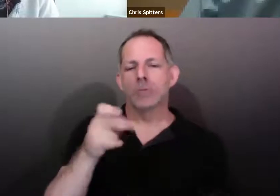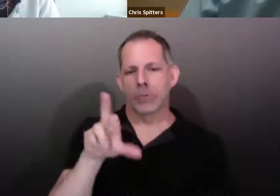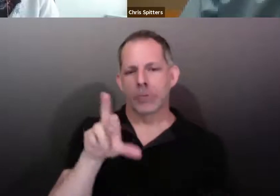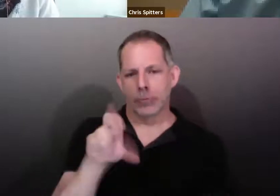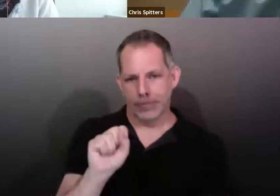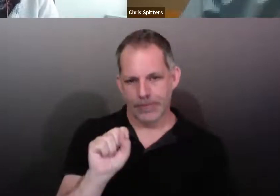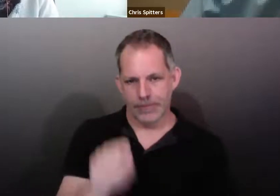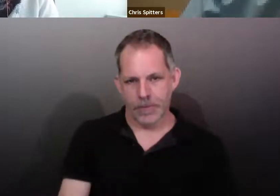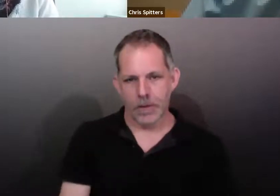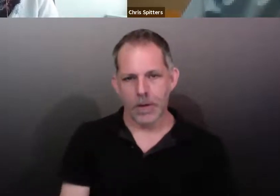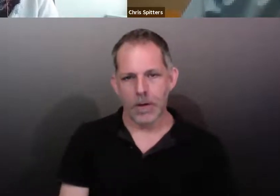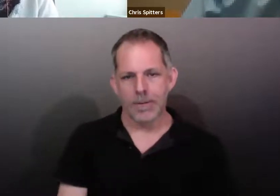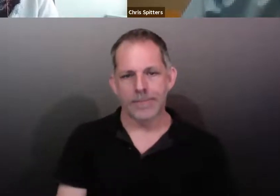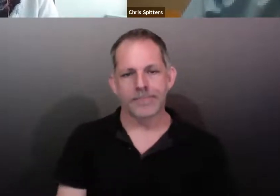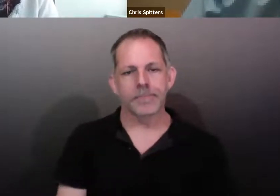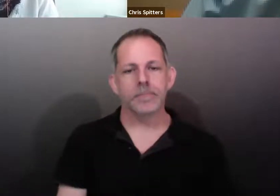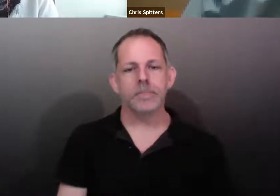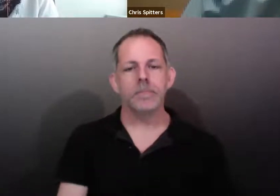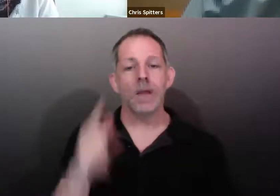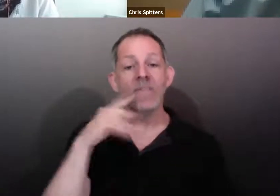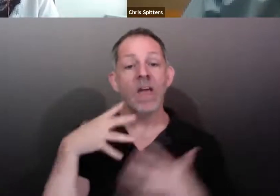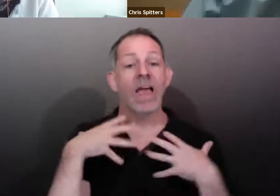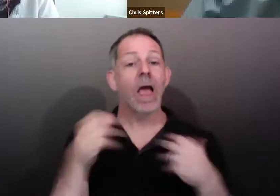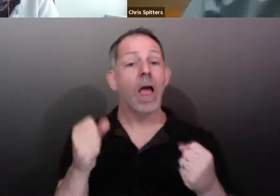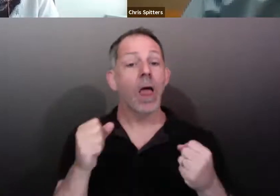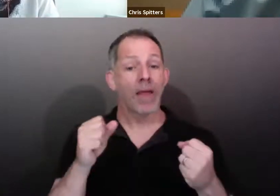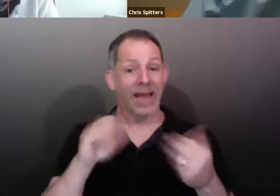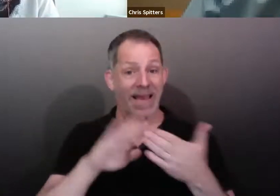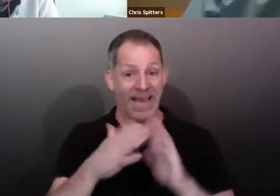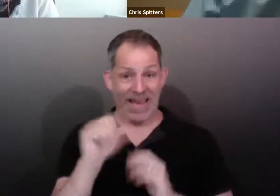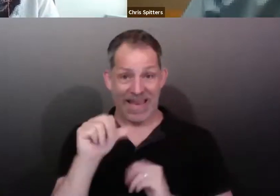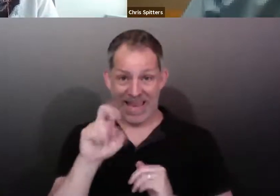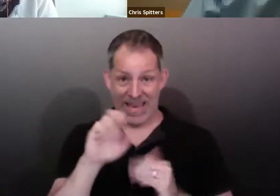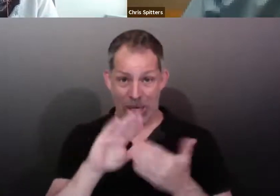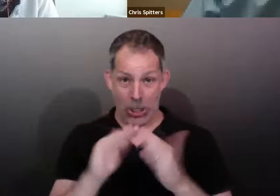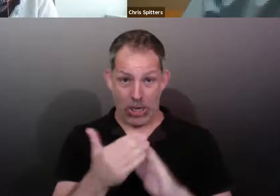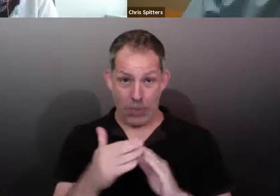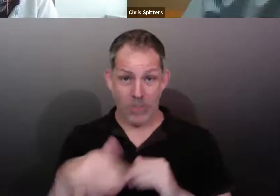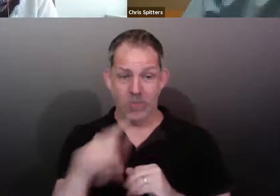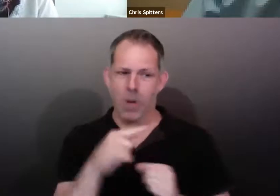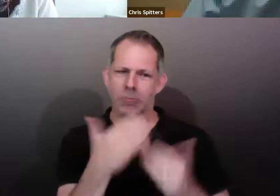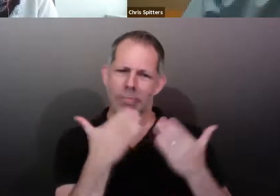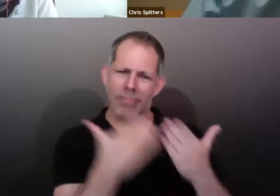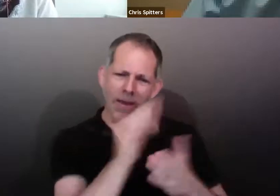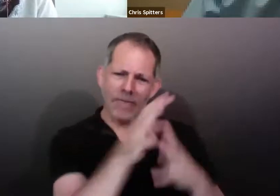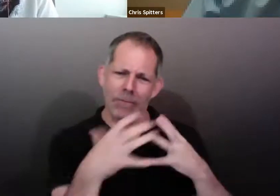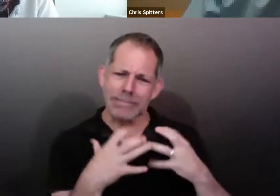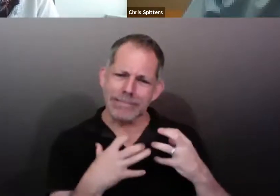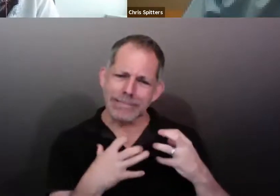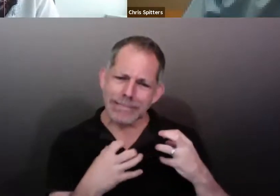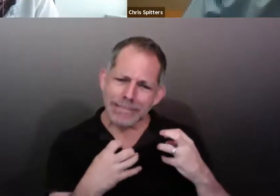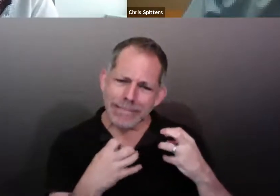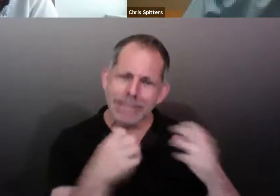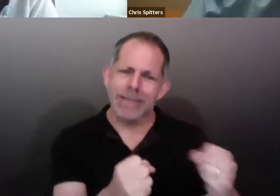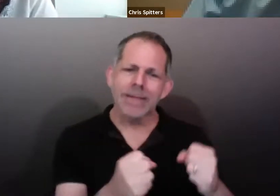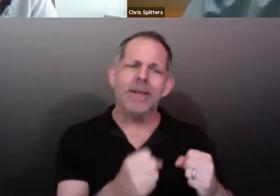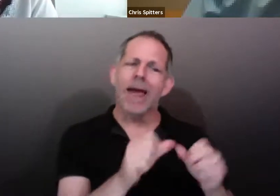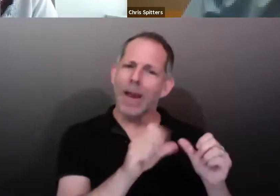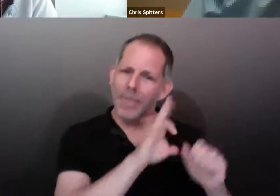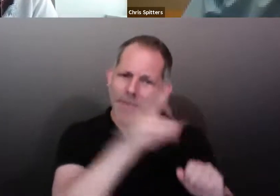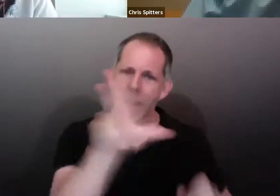And yeah. Well, I'm going to turn now to the question